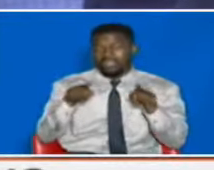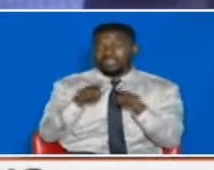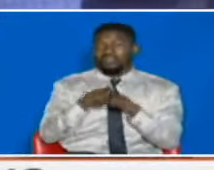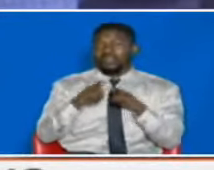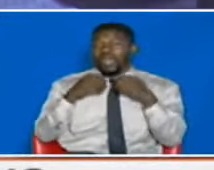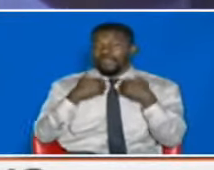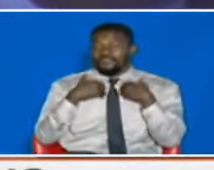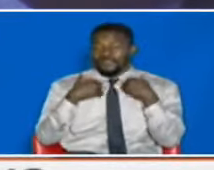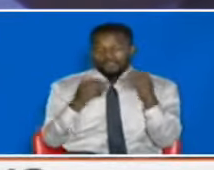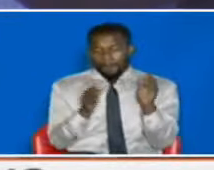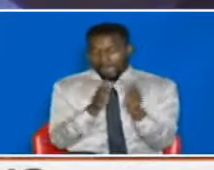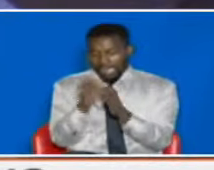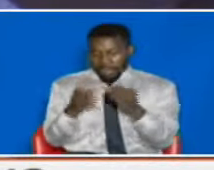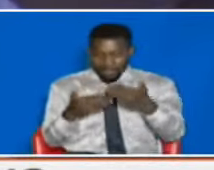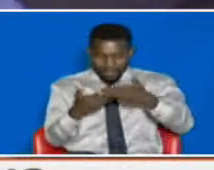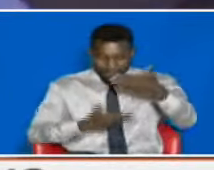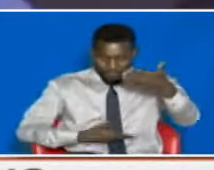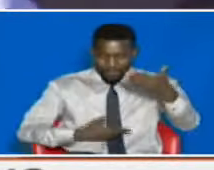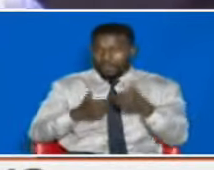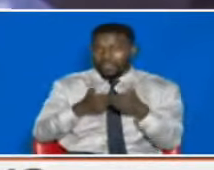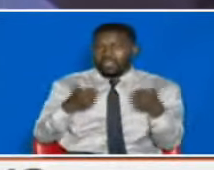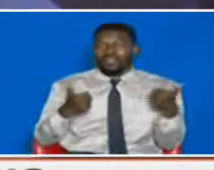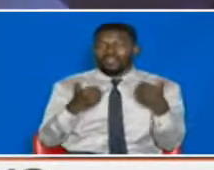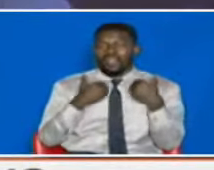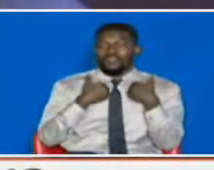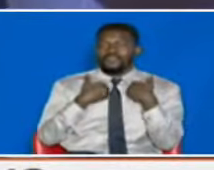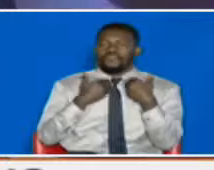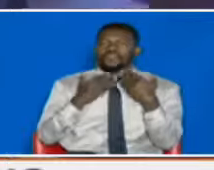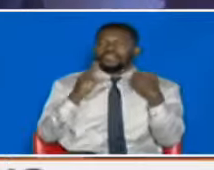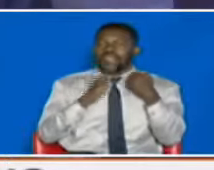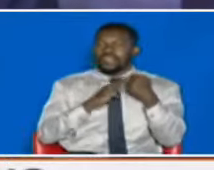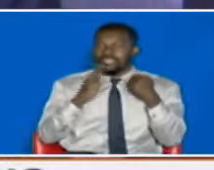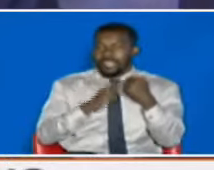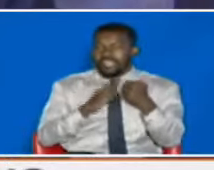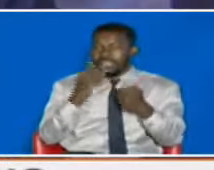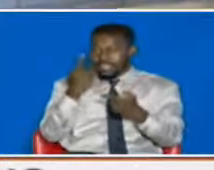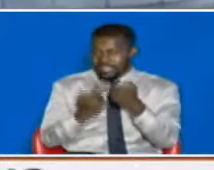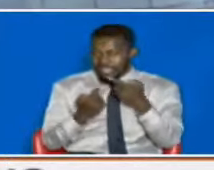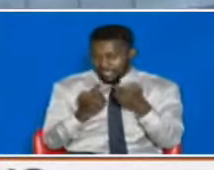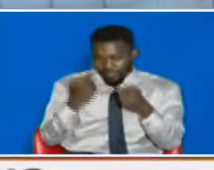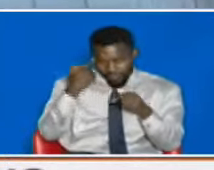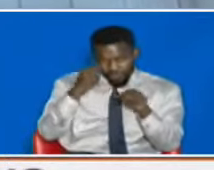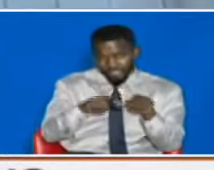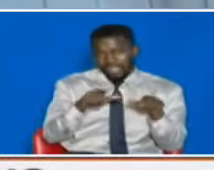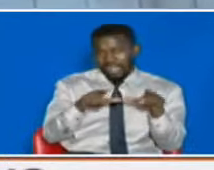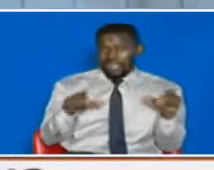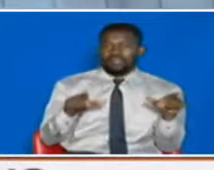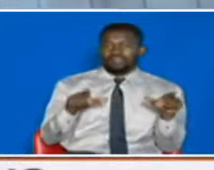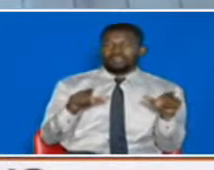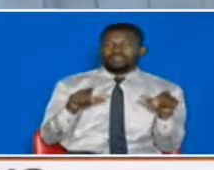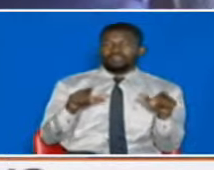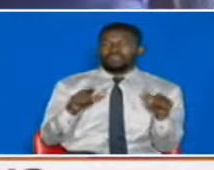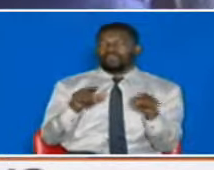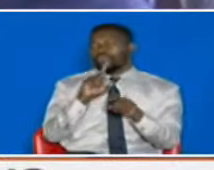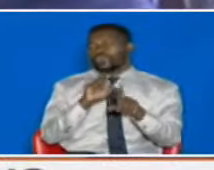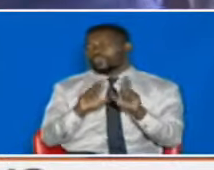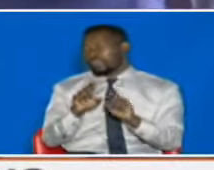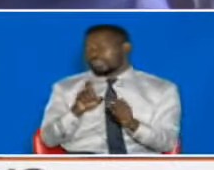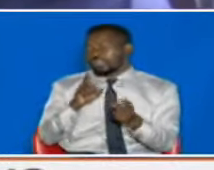na plans, niko na lease, 99 years. Sasa kitu gani ingine? I've been